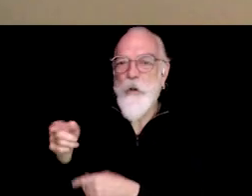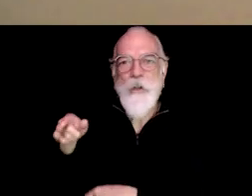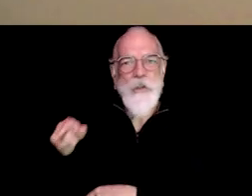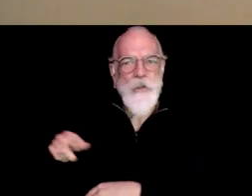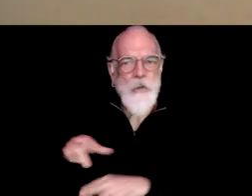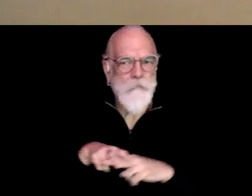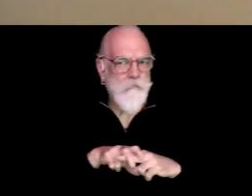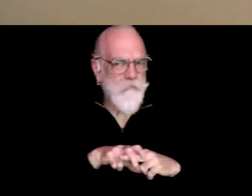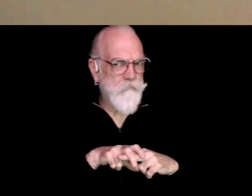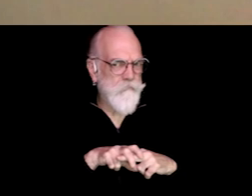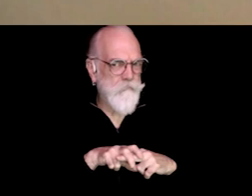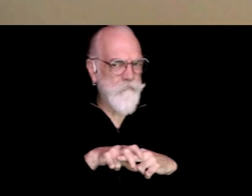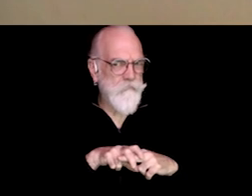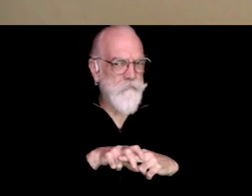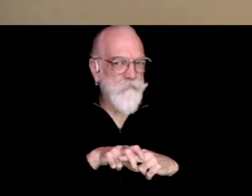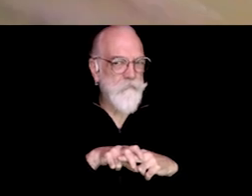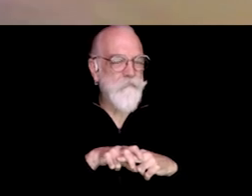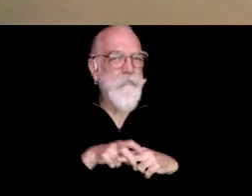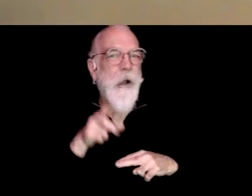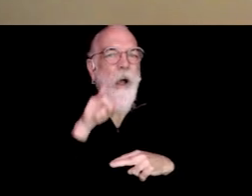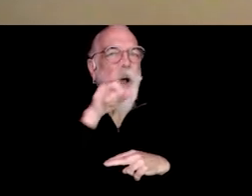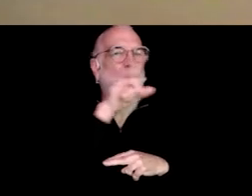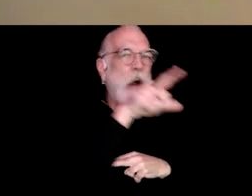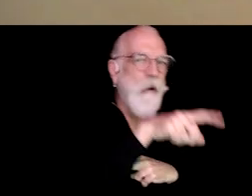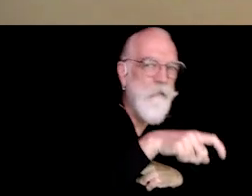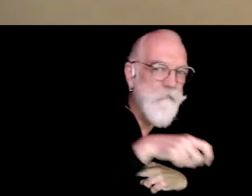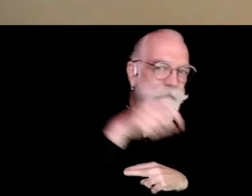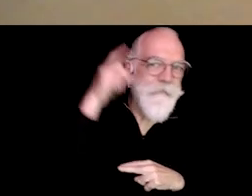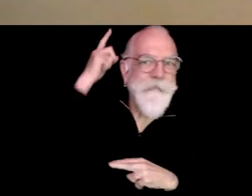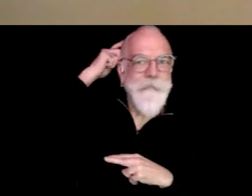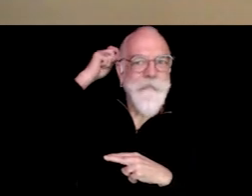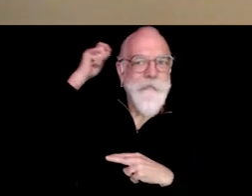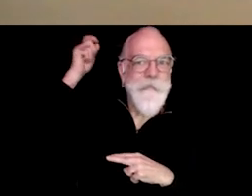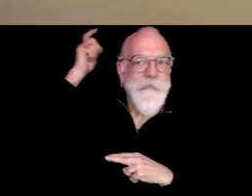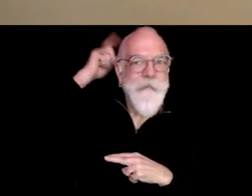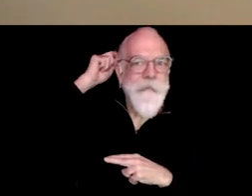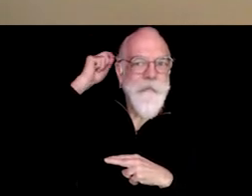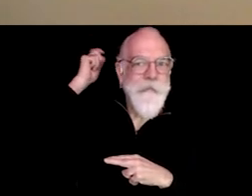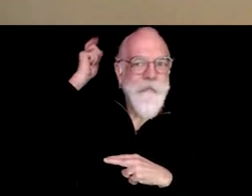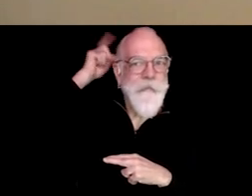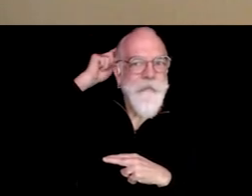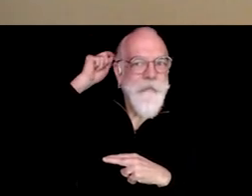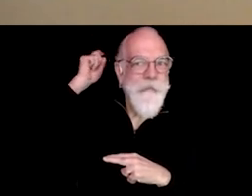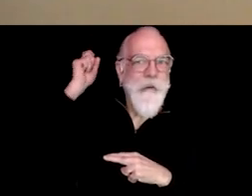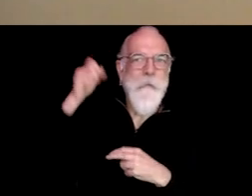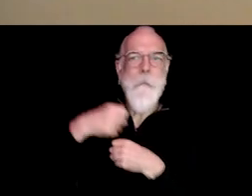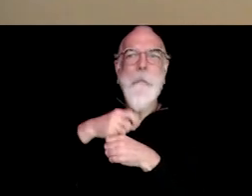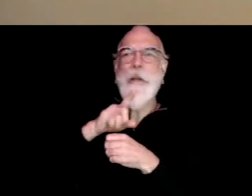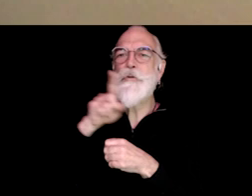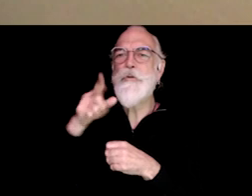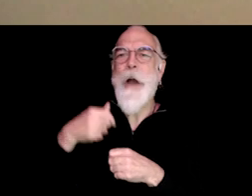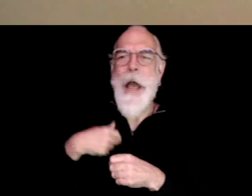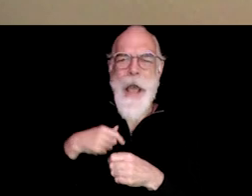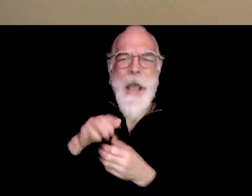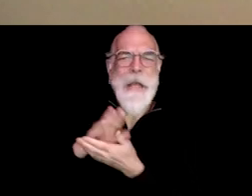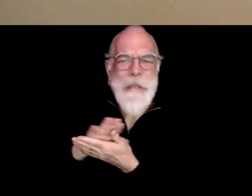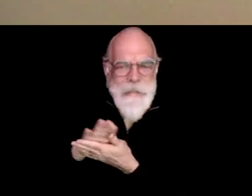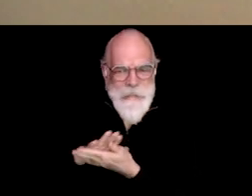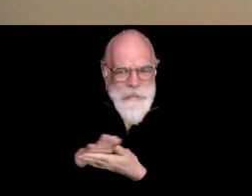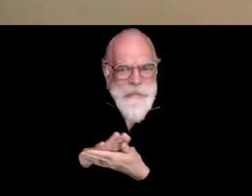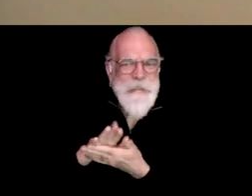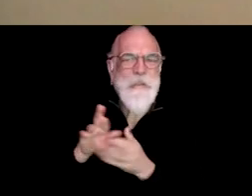would comb my hair with her beak and make sure that I was ready to fly and that I was groomed well